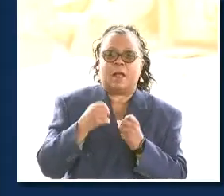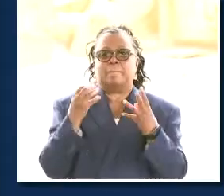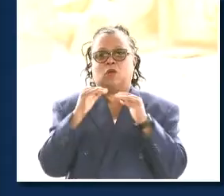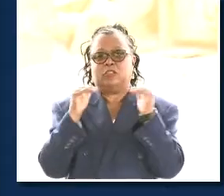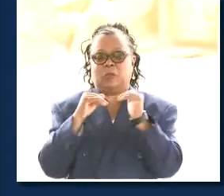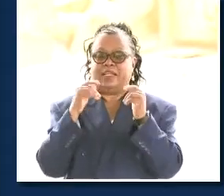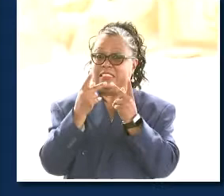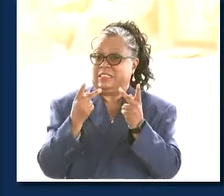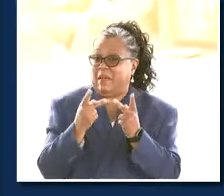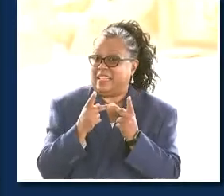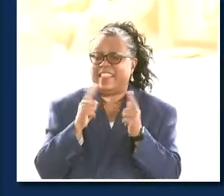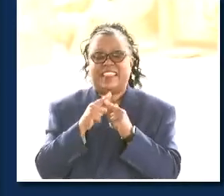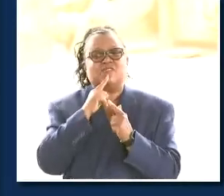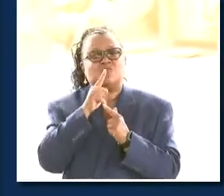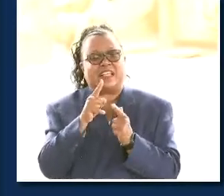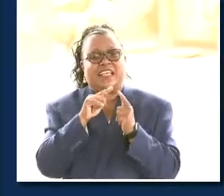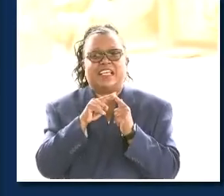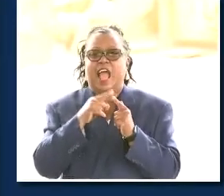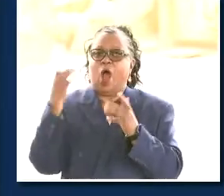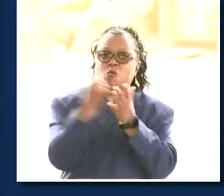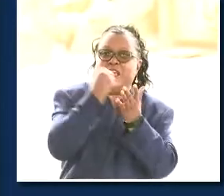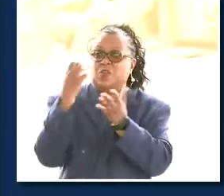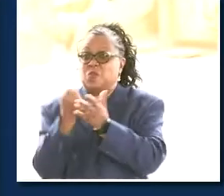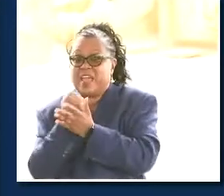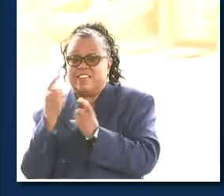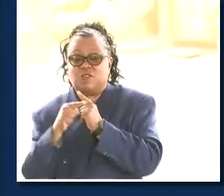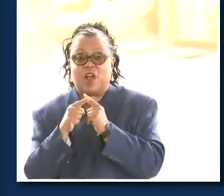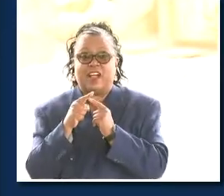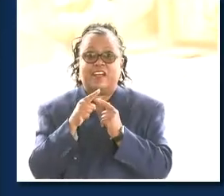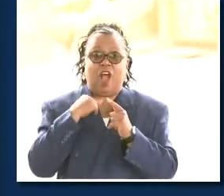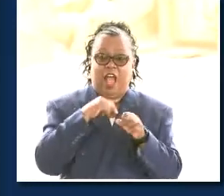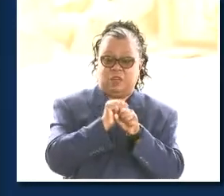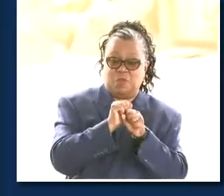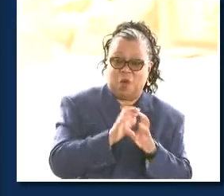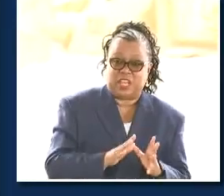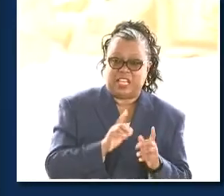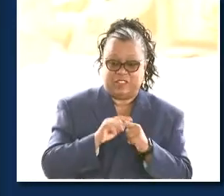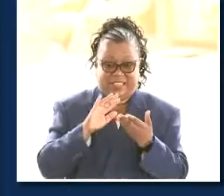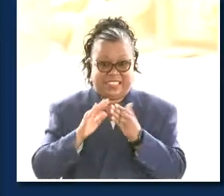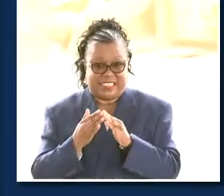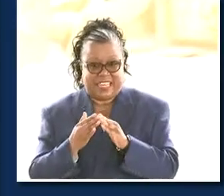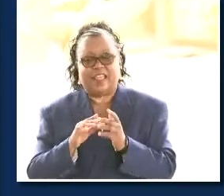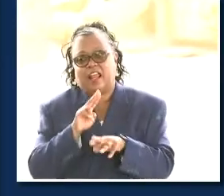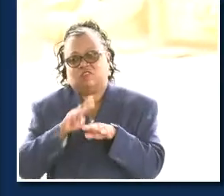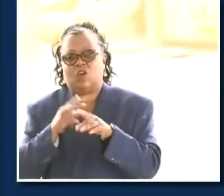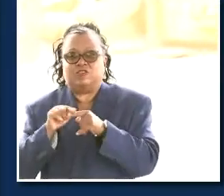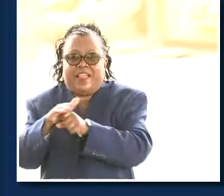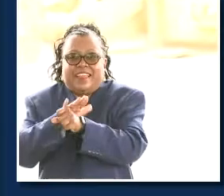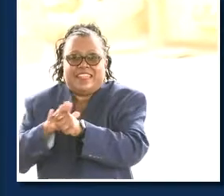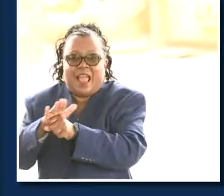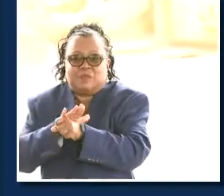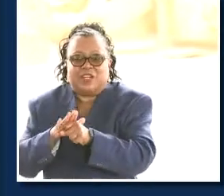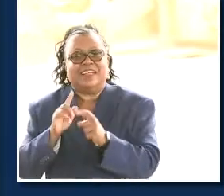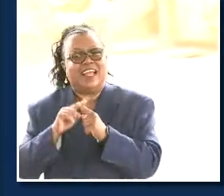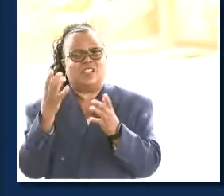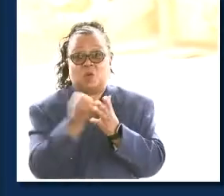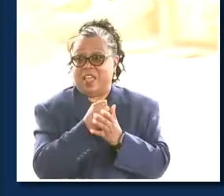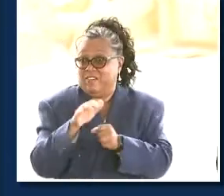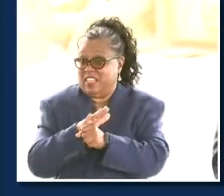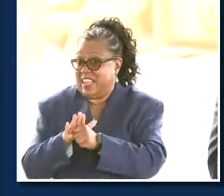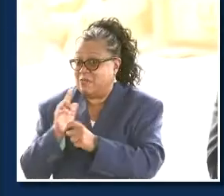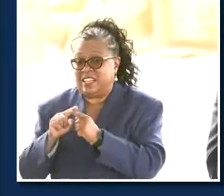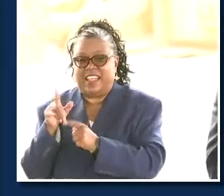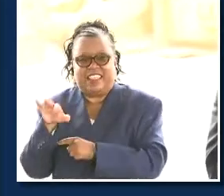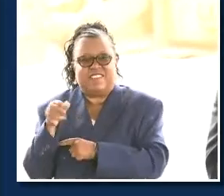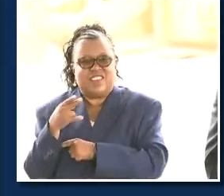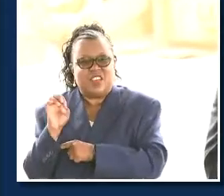green space. This is essentially a win-win for the park employees, for the city, and of course for the neighborhood. And it's a win for the neighborhood because that